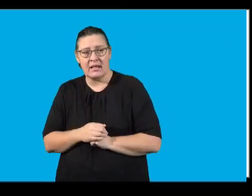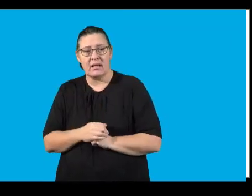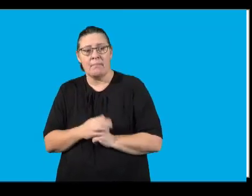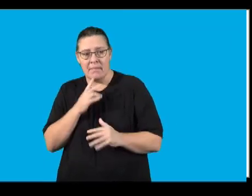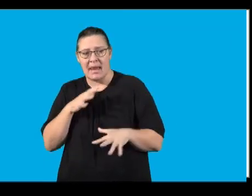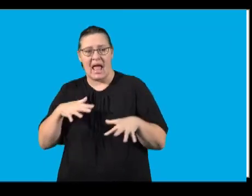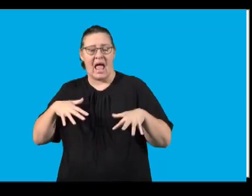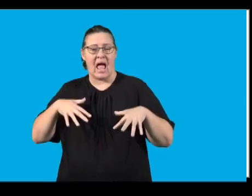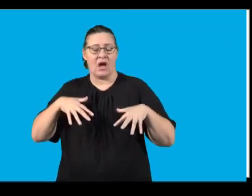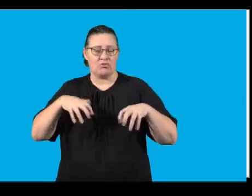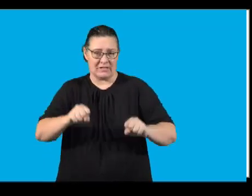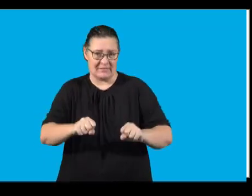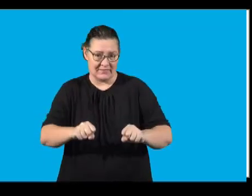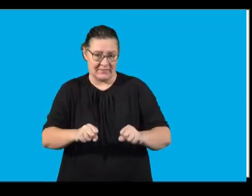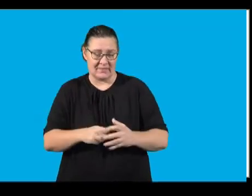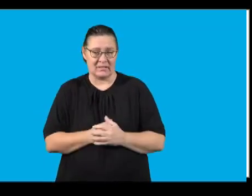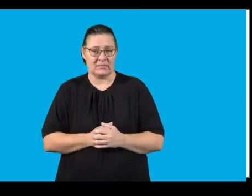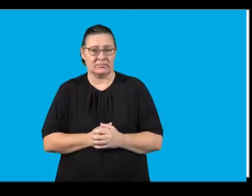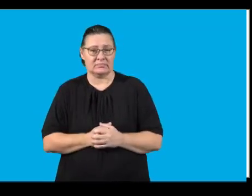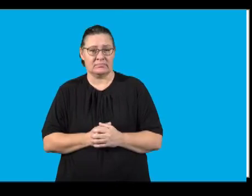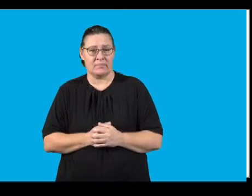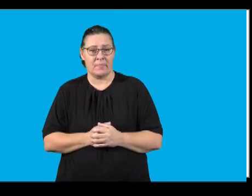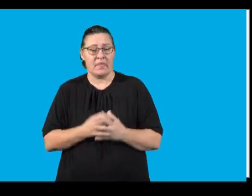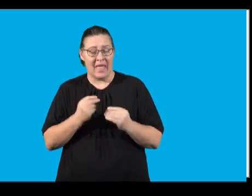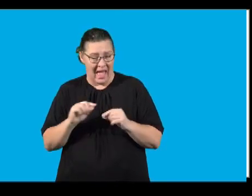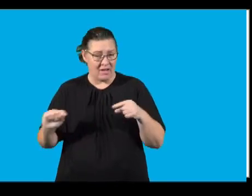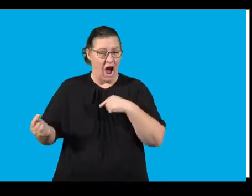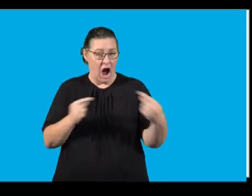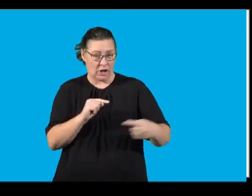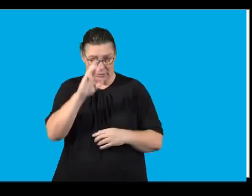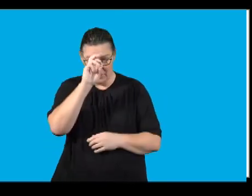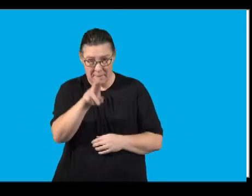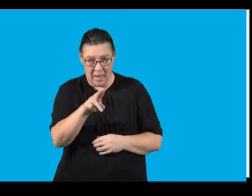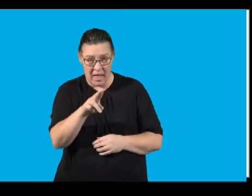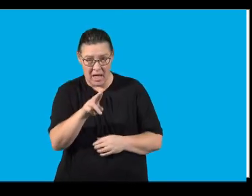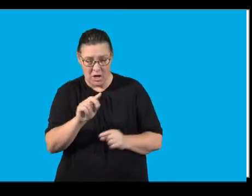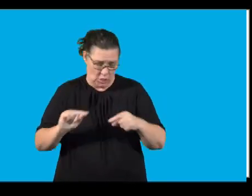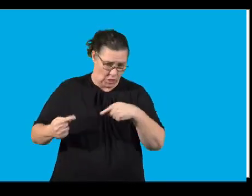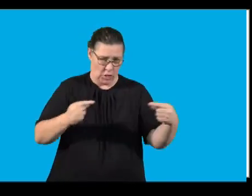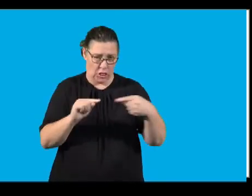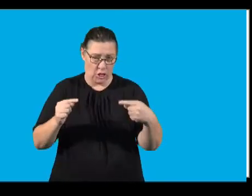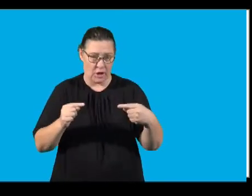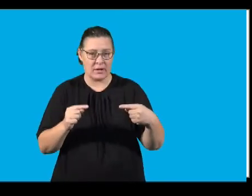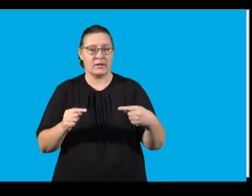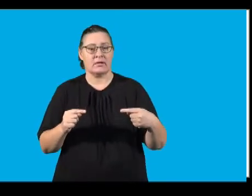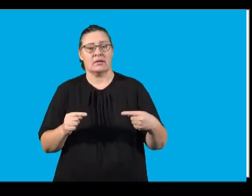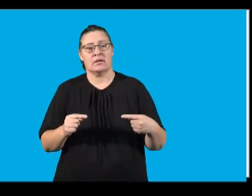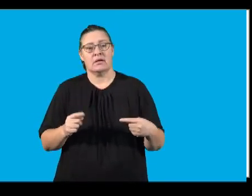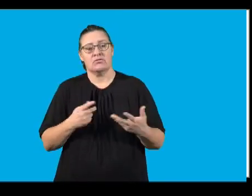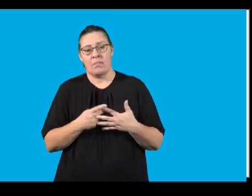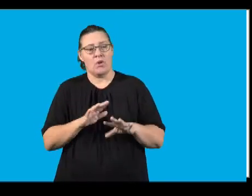it means aggressive, all right? Remember, they have had an argument. They've had some sort of dispute, all